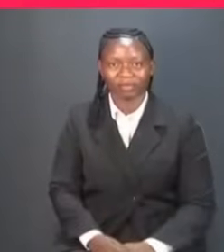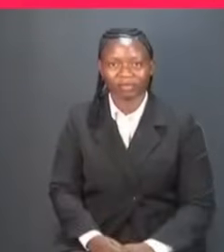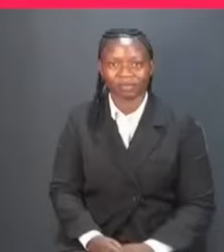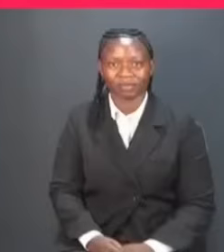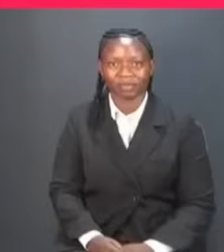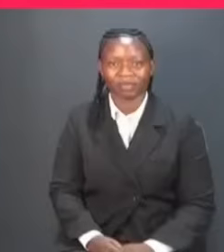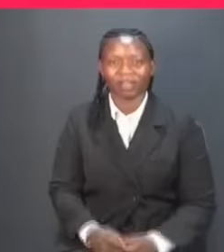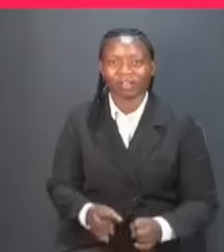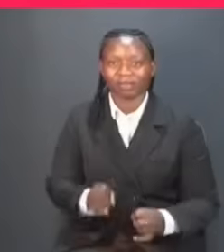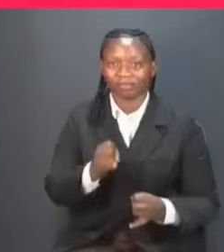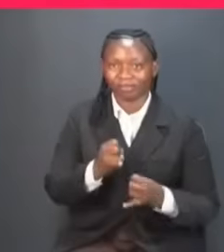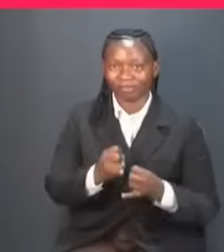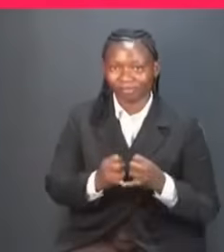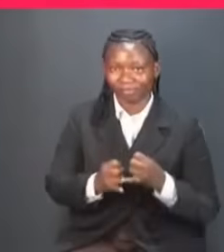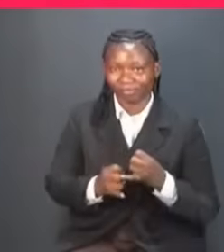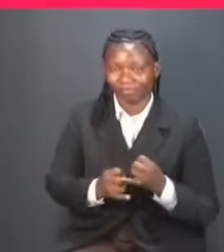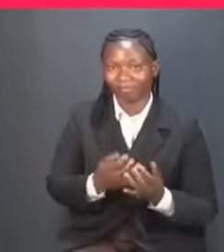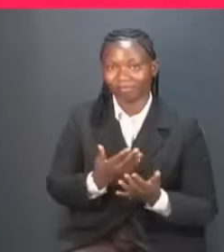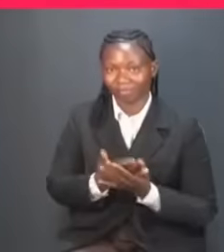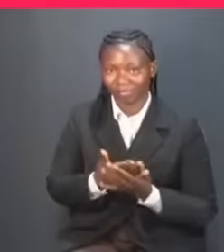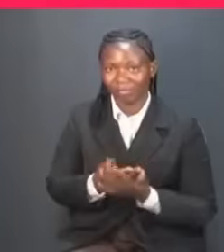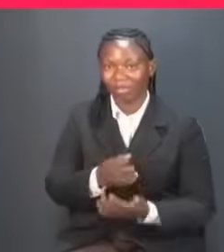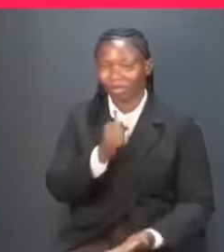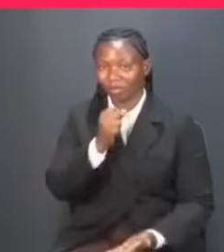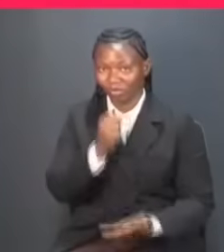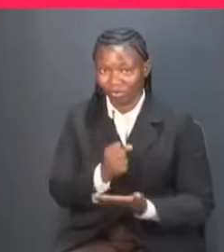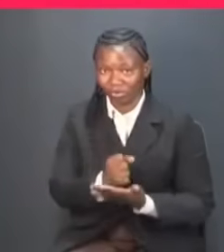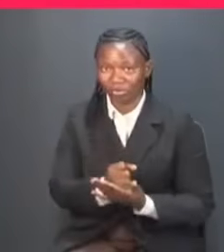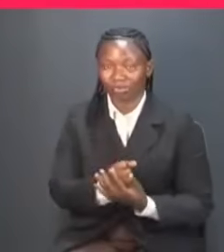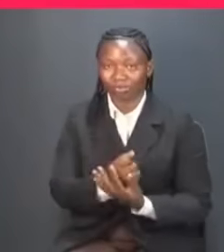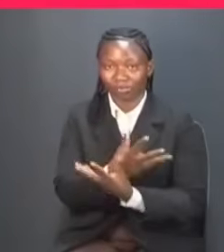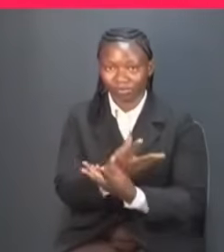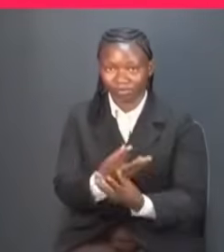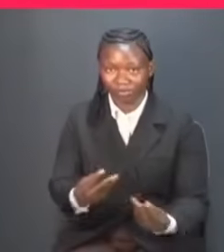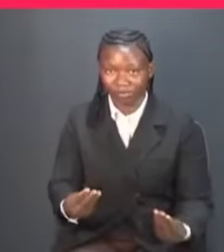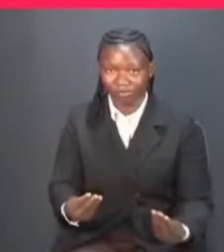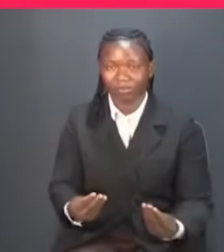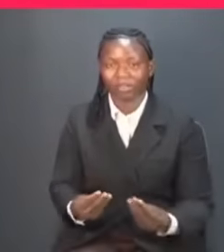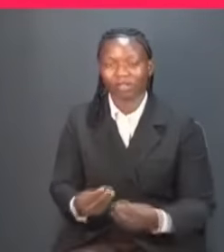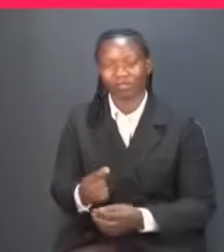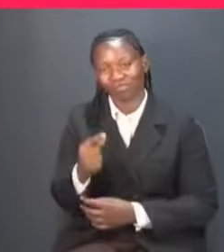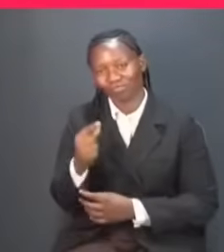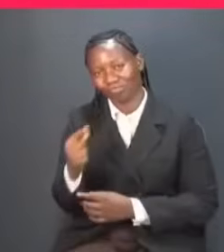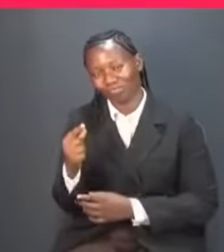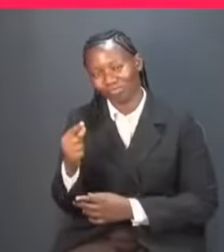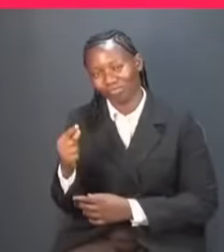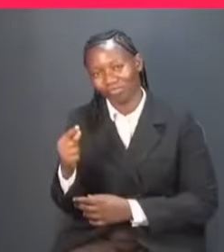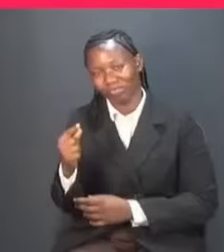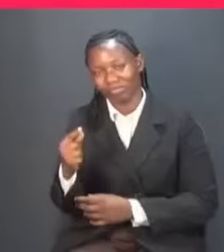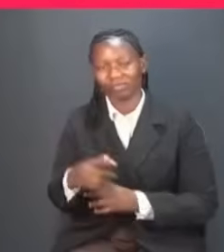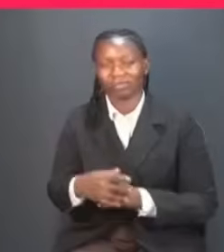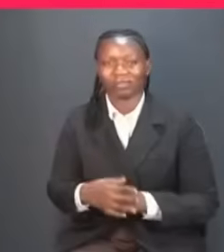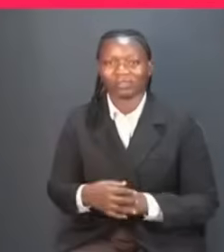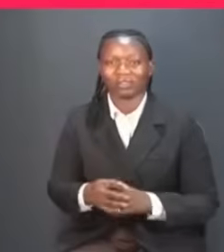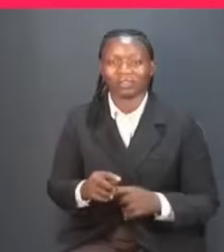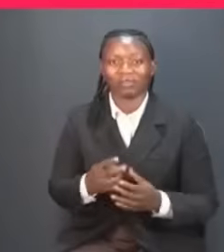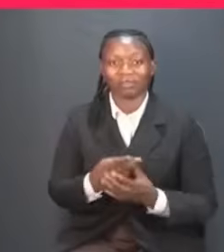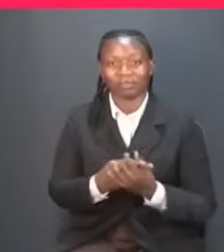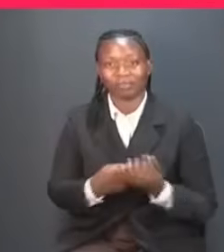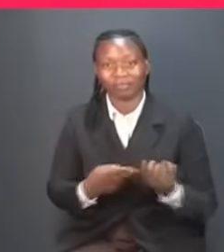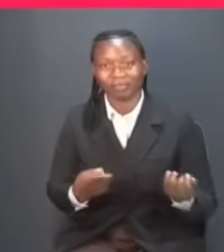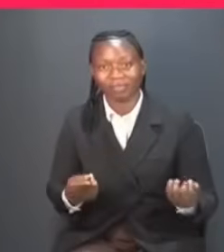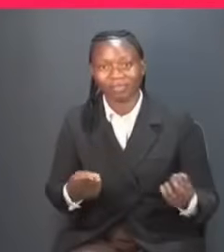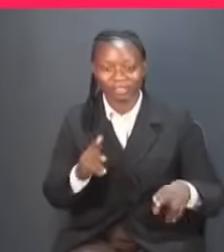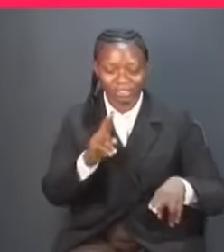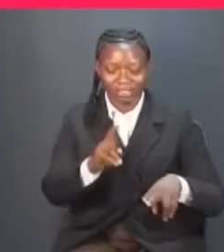that's the last plea. Make sure you resolve this, just a small difference between those